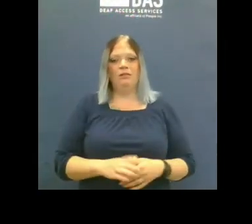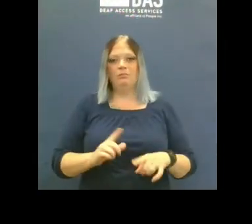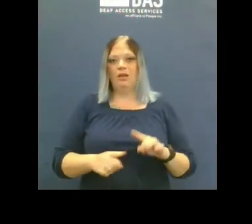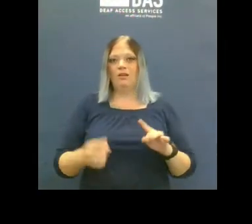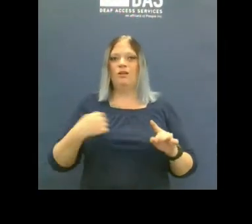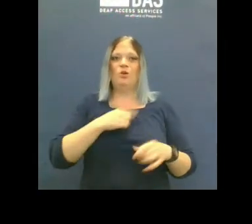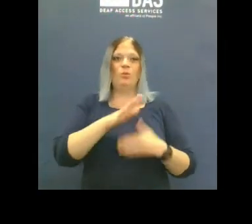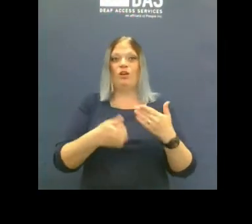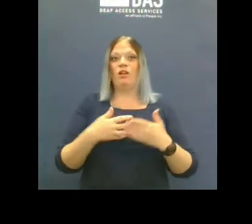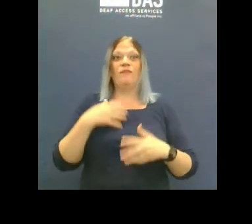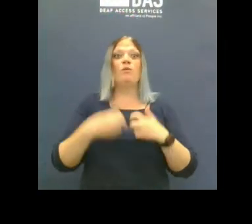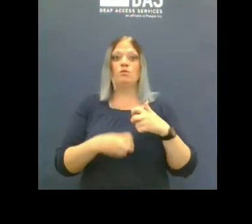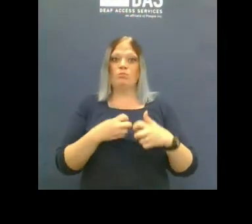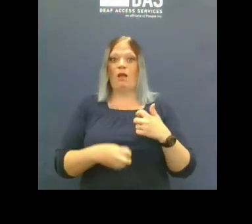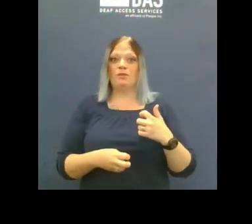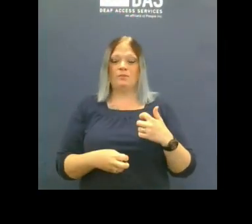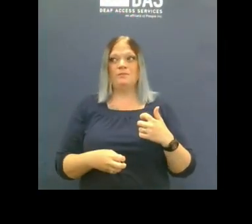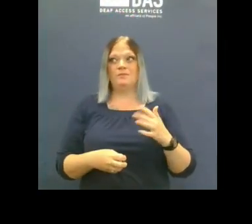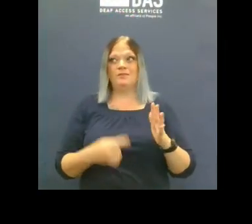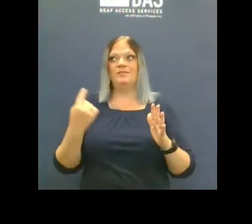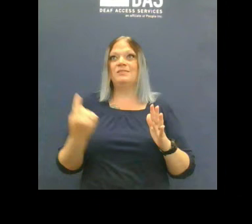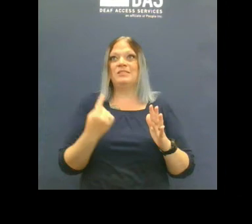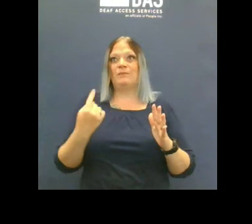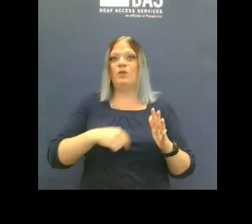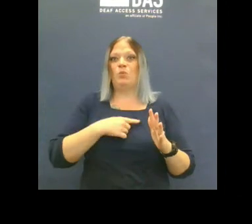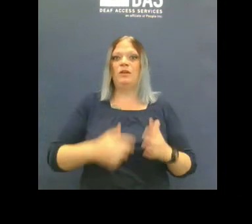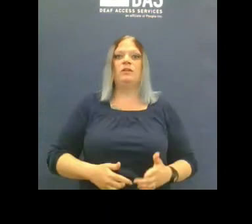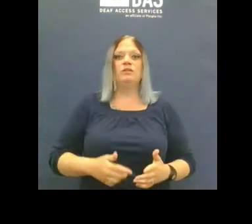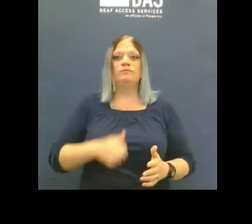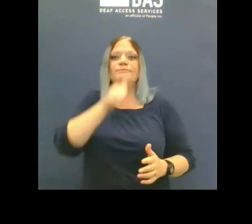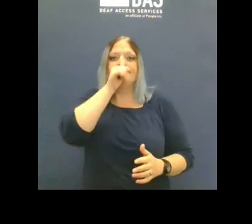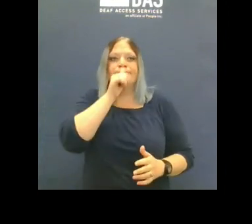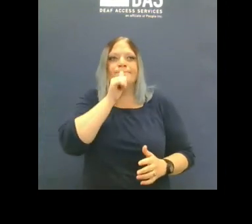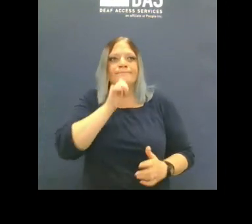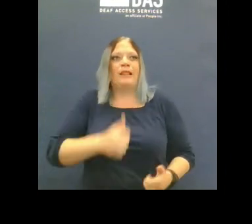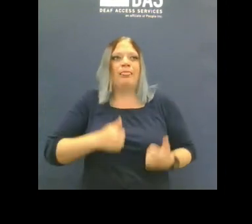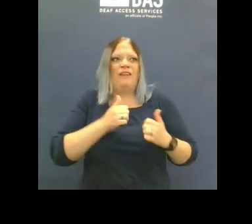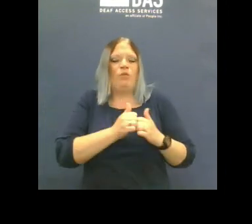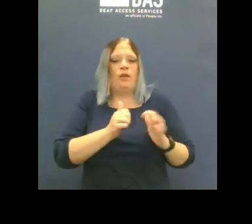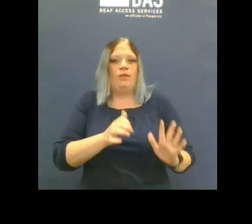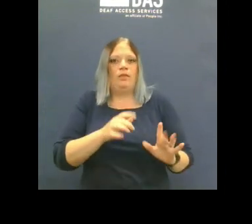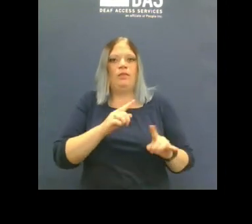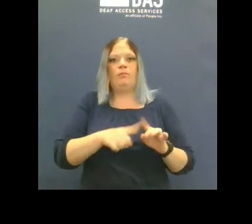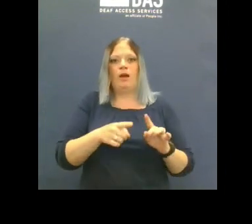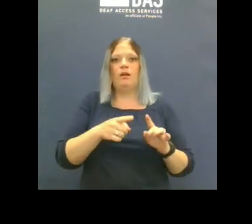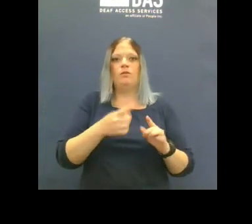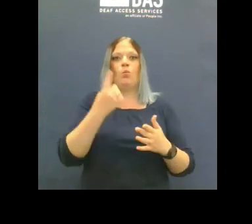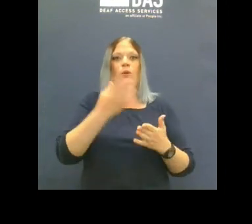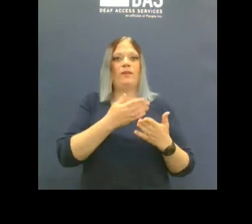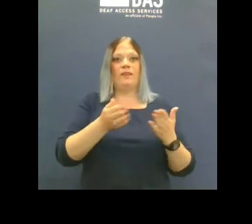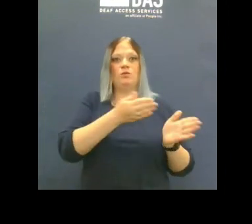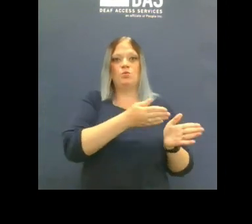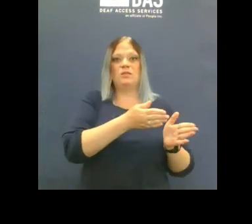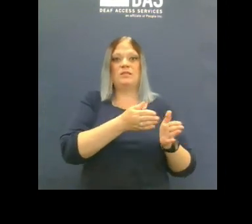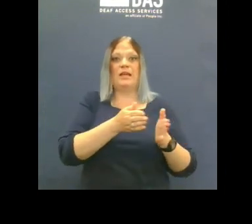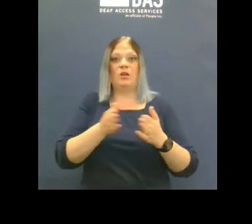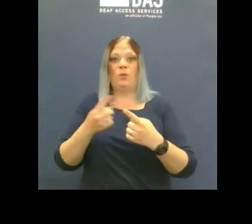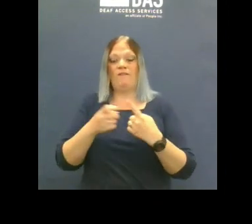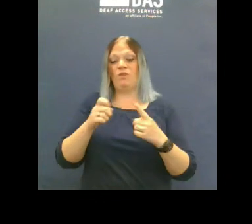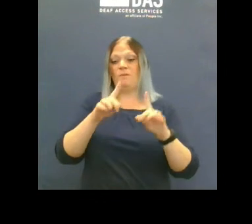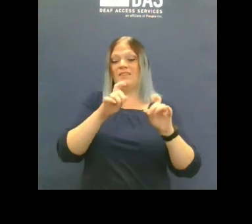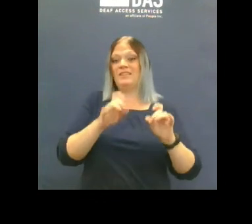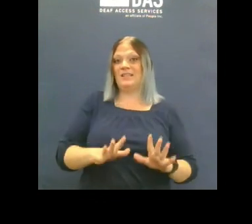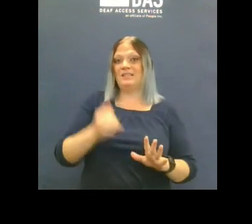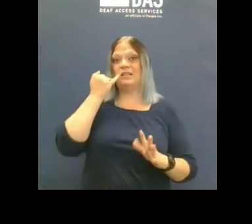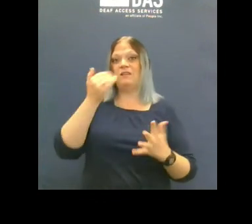we all have those problems, and it certainly is something that we can all live with. But one of the things to segue, if we could, from the antibody